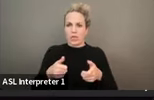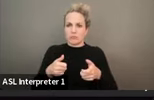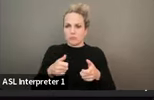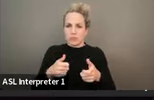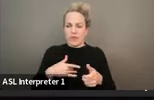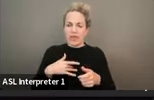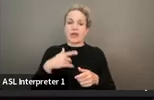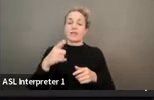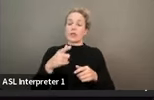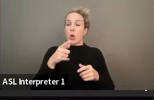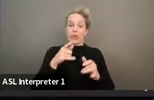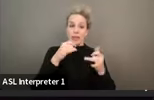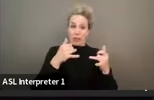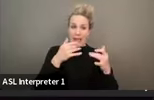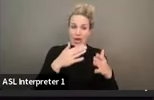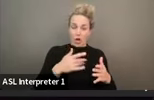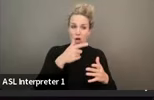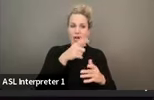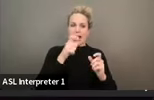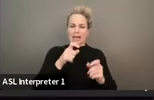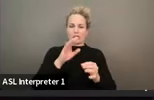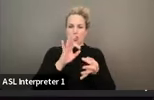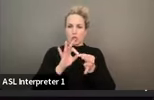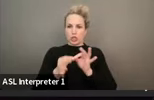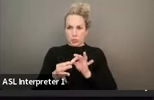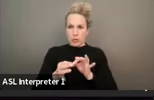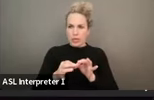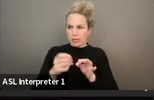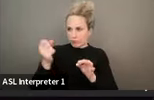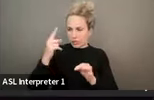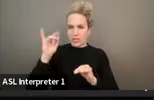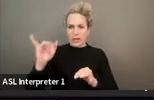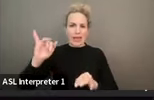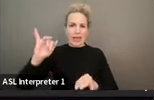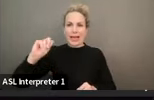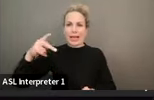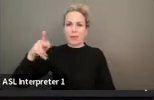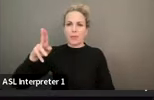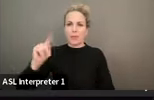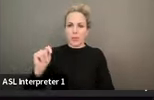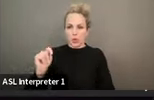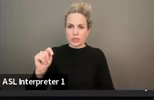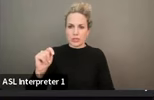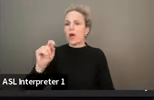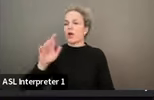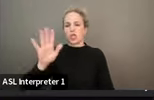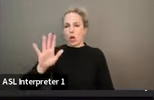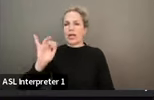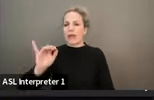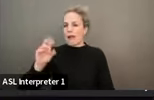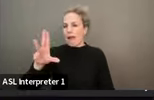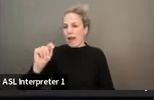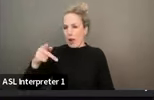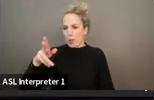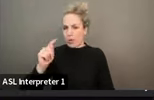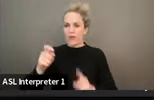to interpret that input, right? That output